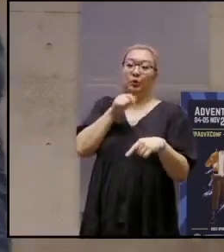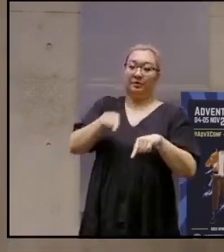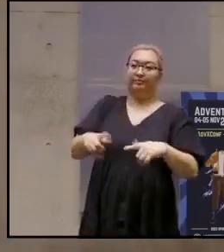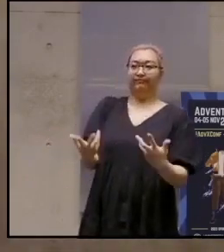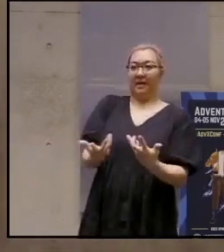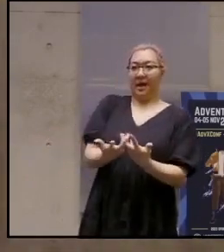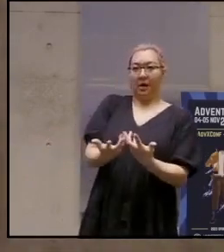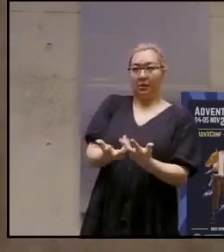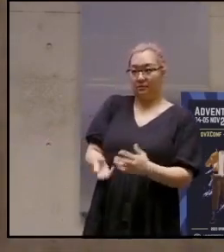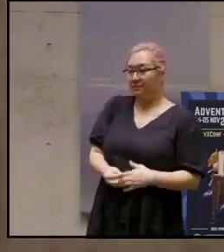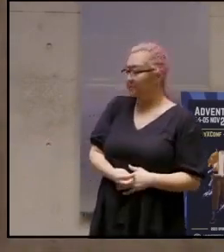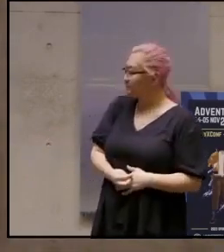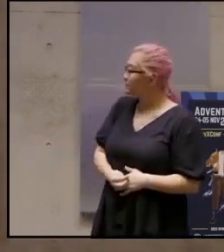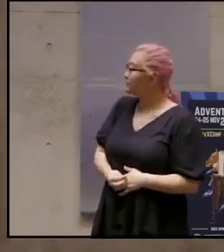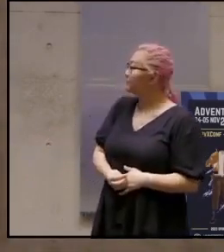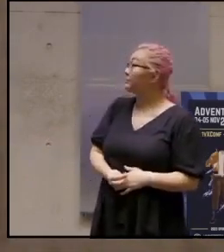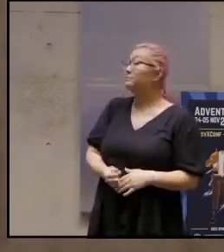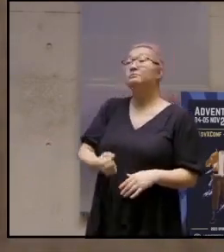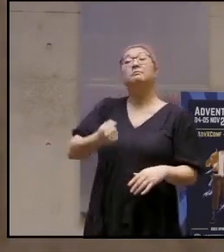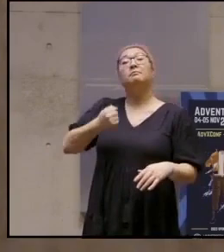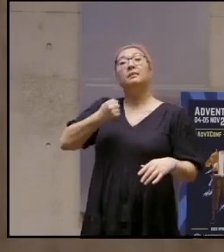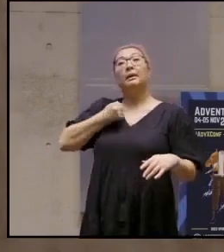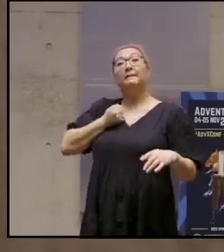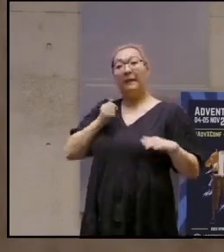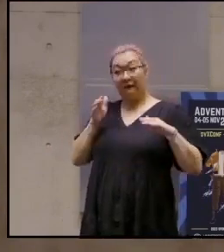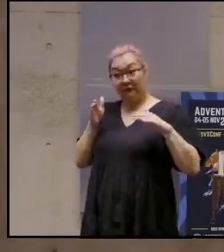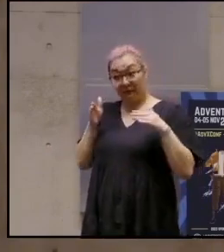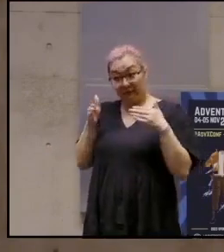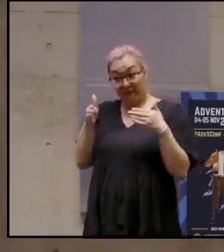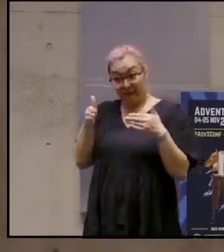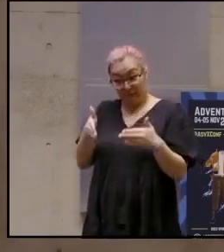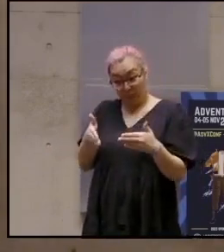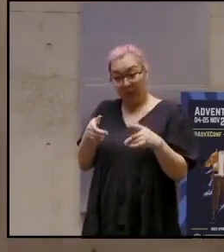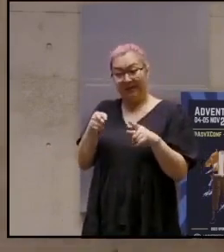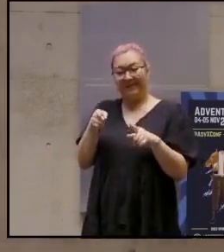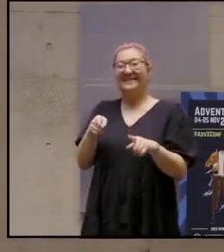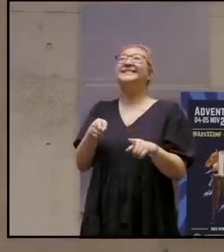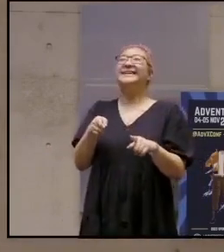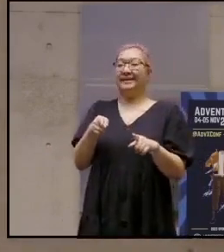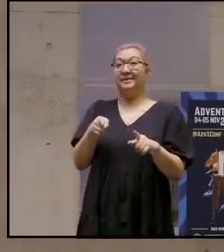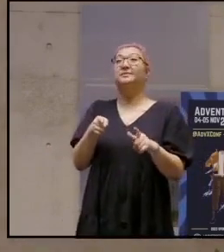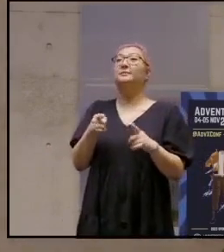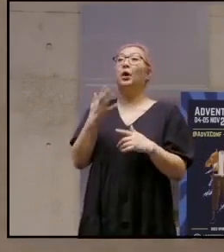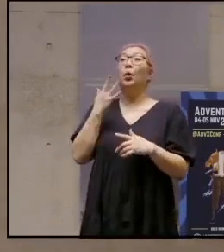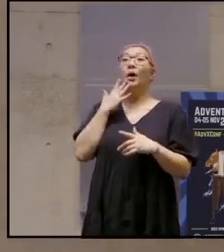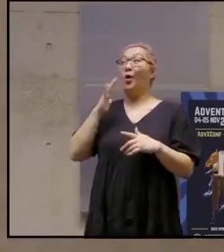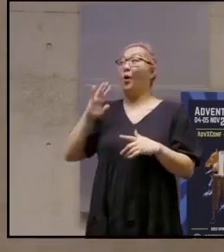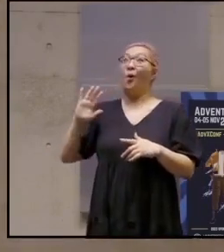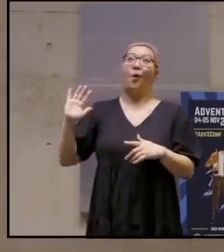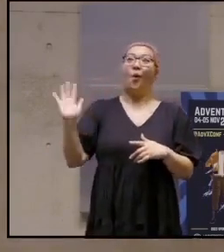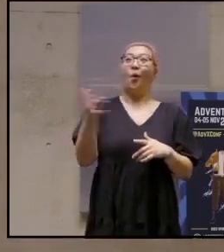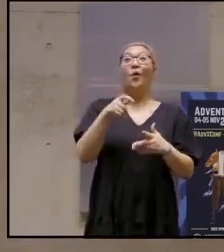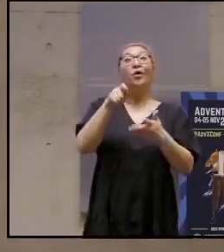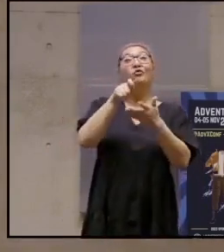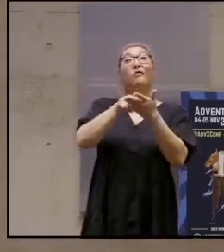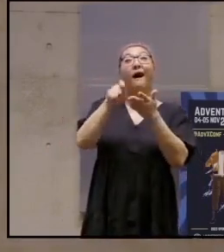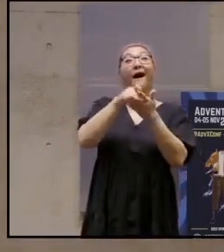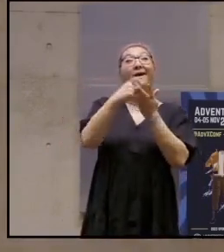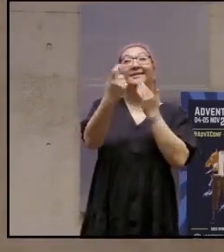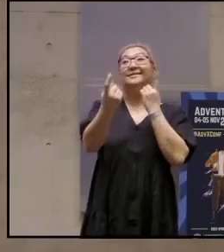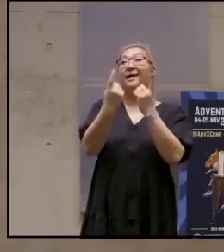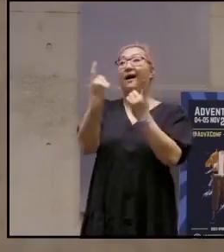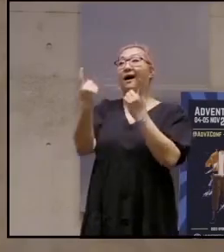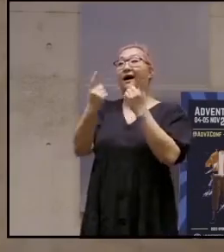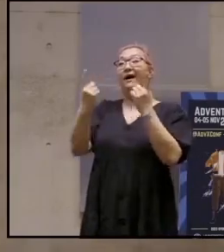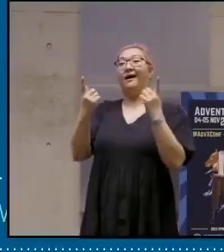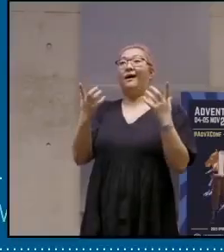my focus is the specific moment when the writer's room meets for the first time for a project. When you, the writer, are staring at a blank